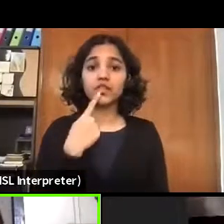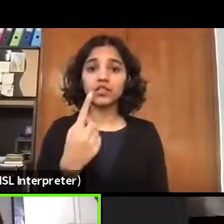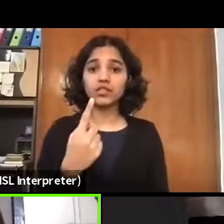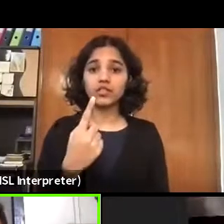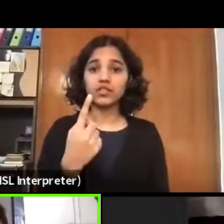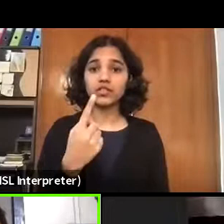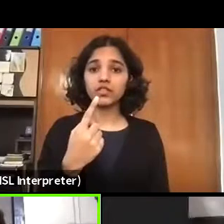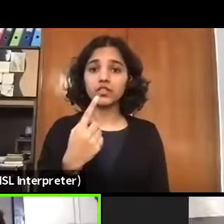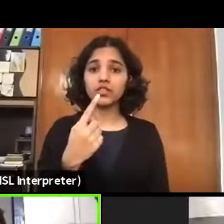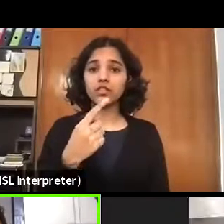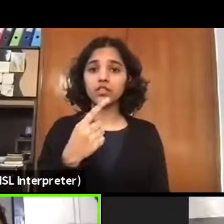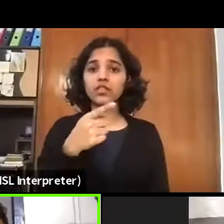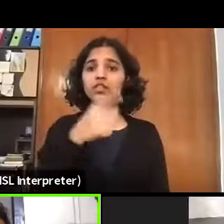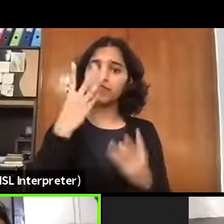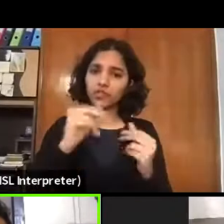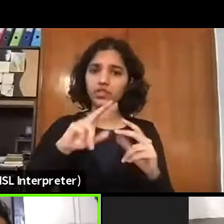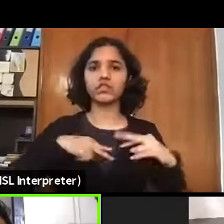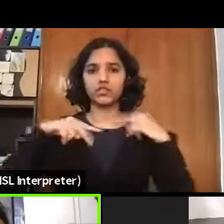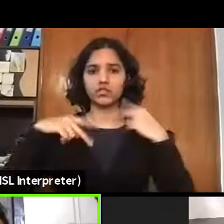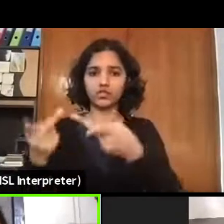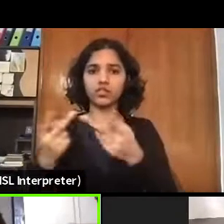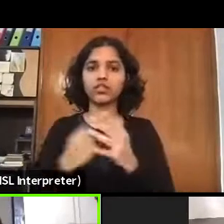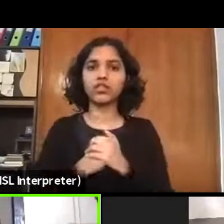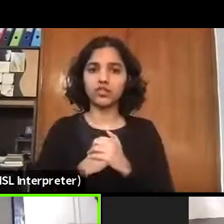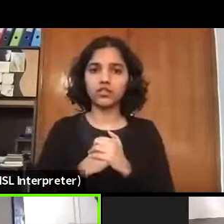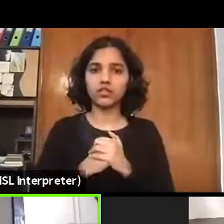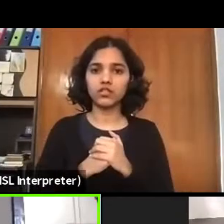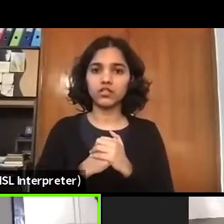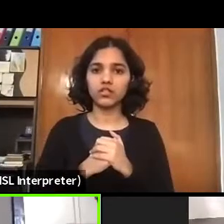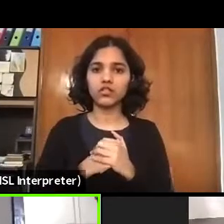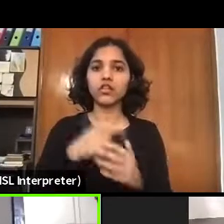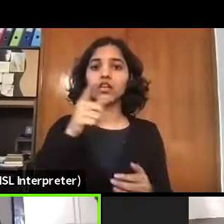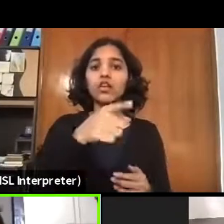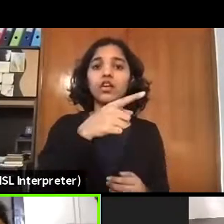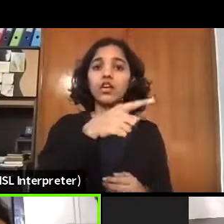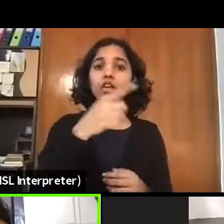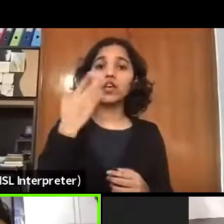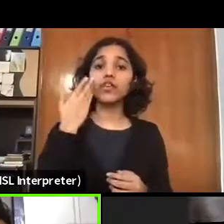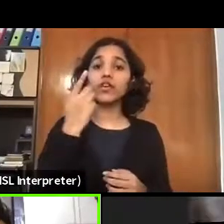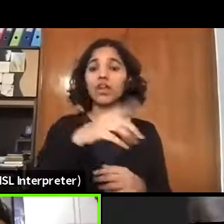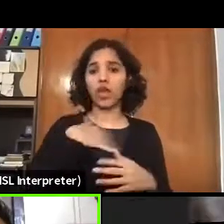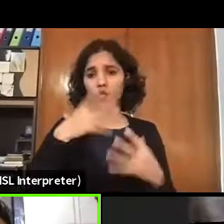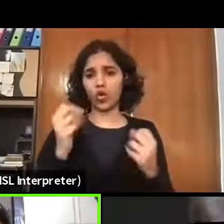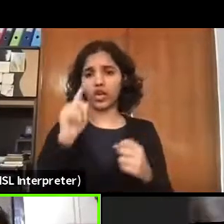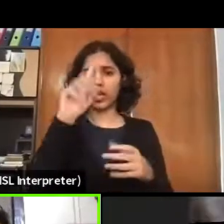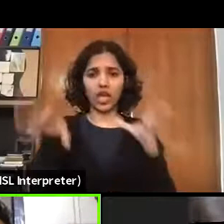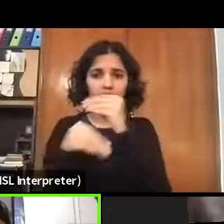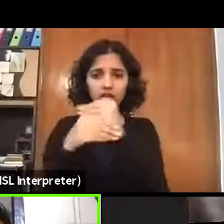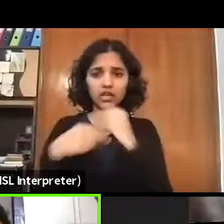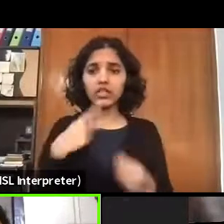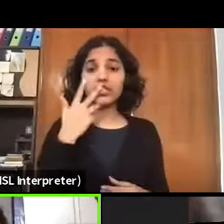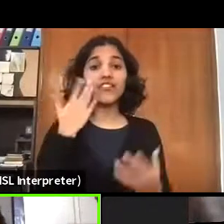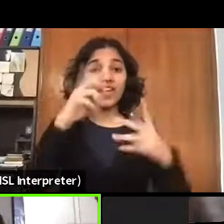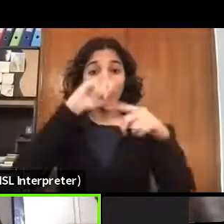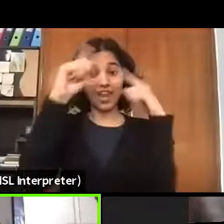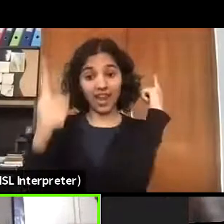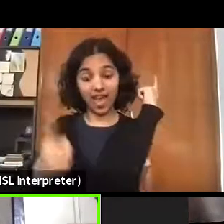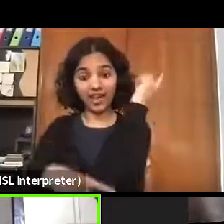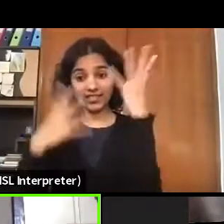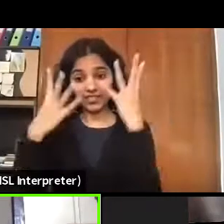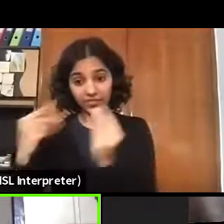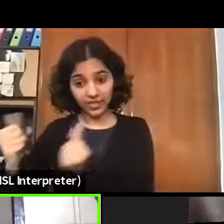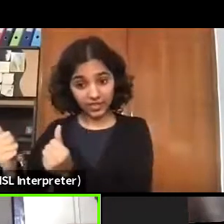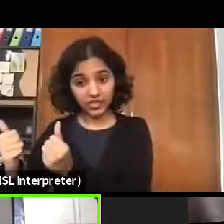so till he joins, I would like to mention everybody that towards the end of the session, we